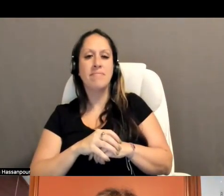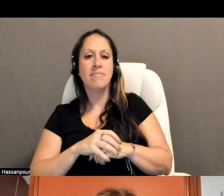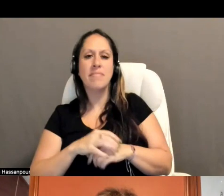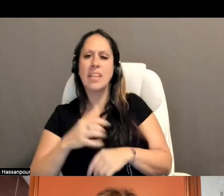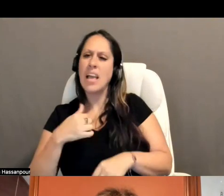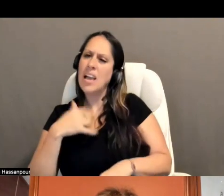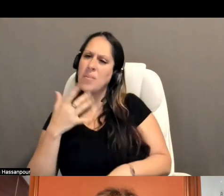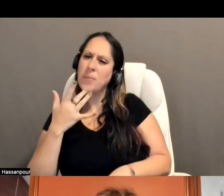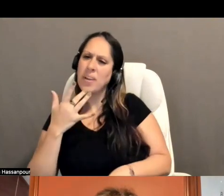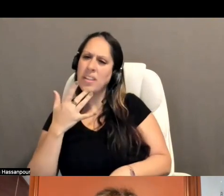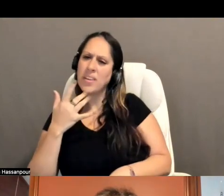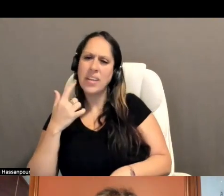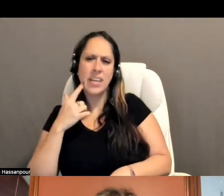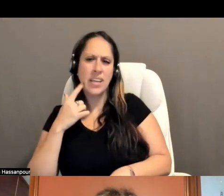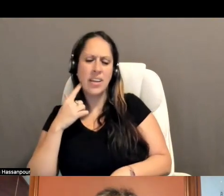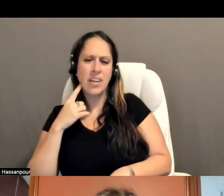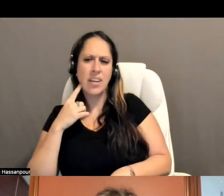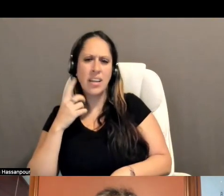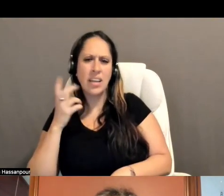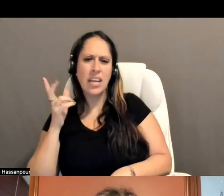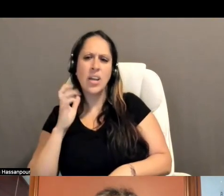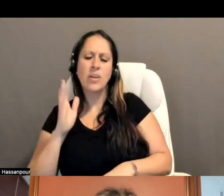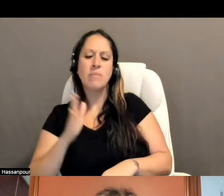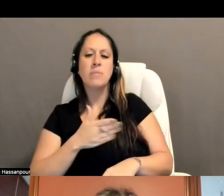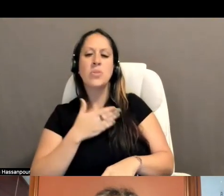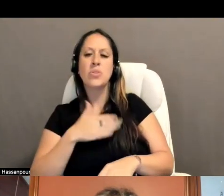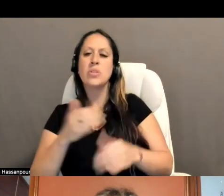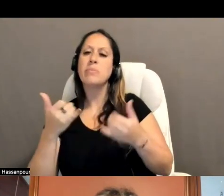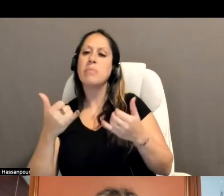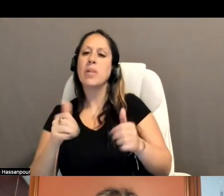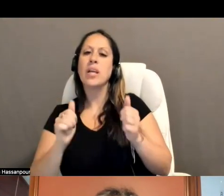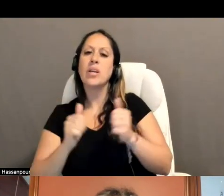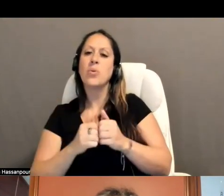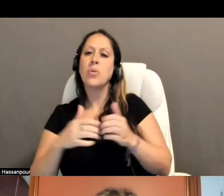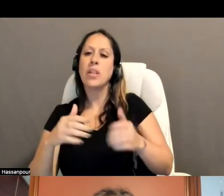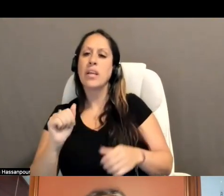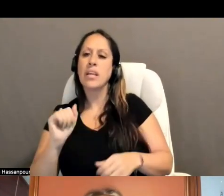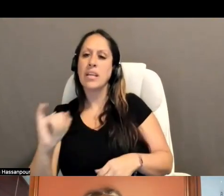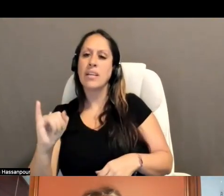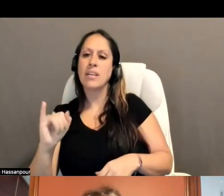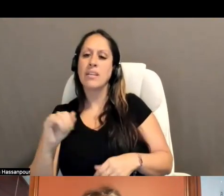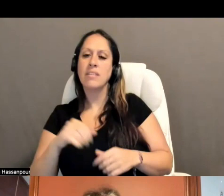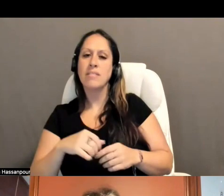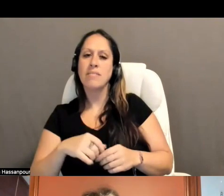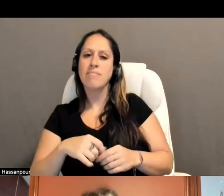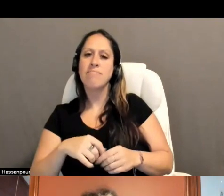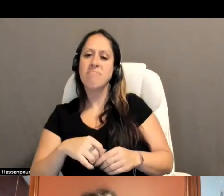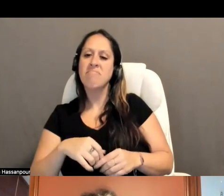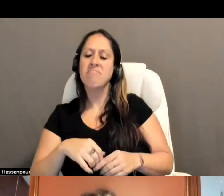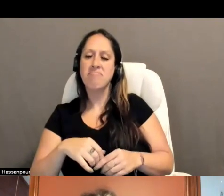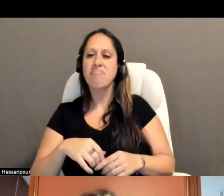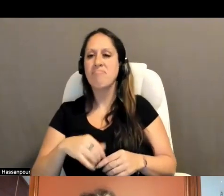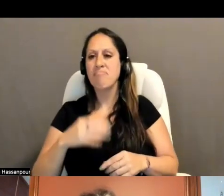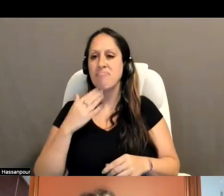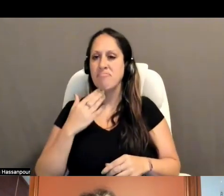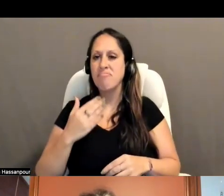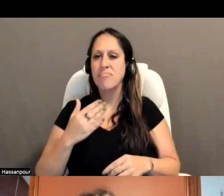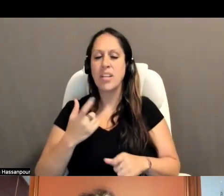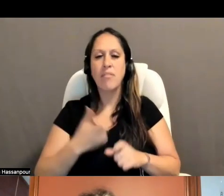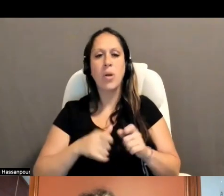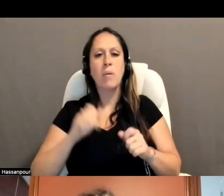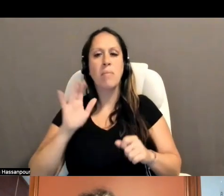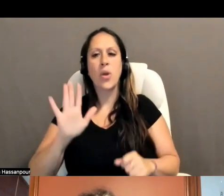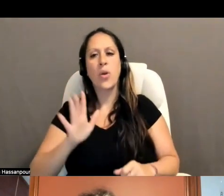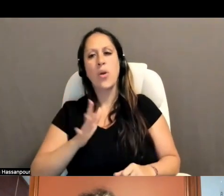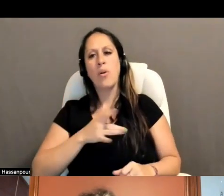I'd rather hear musicians play without AI, I think. Okay. From